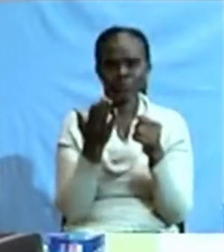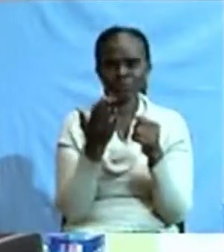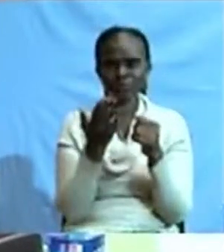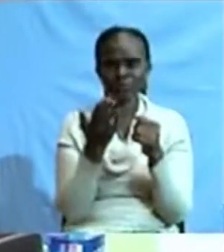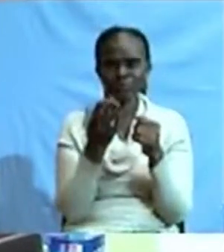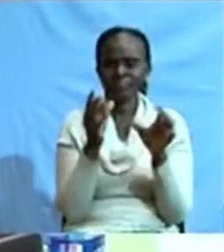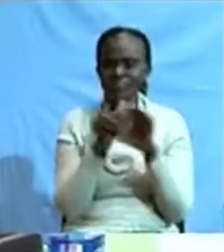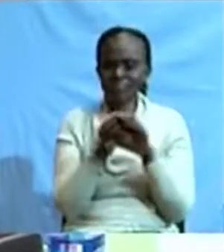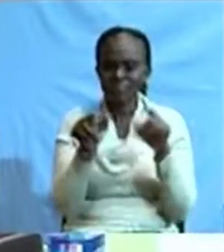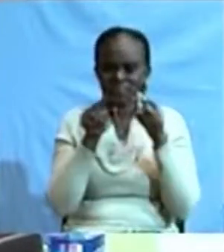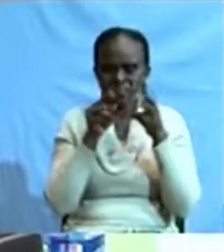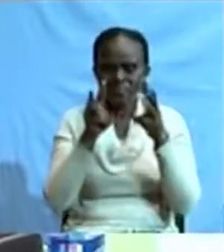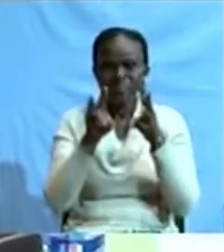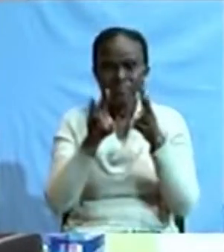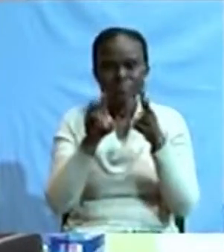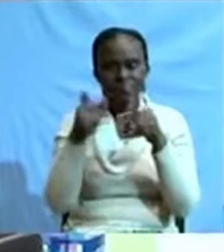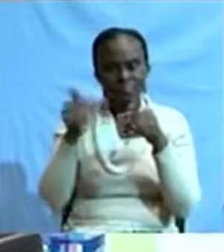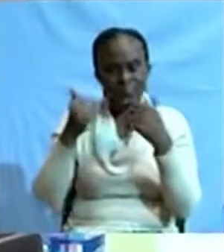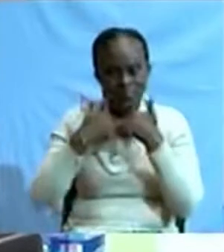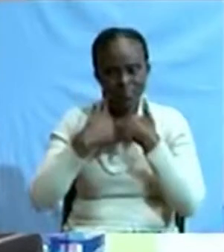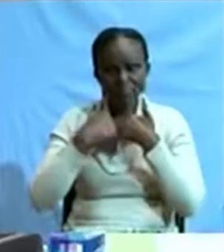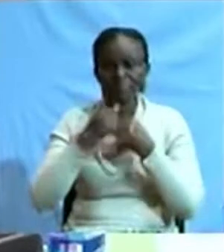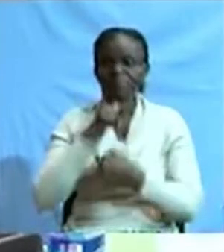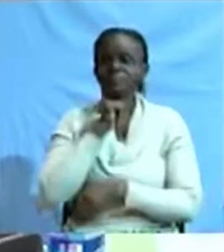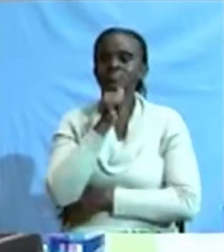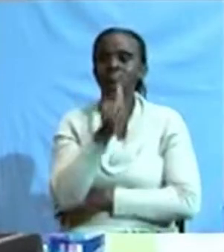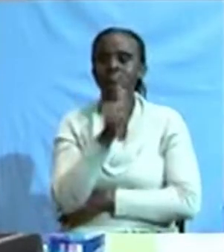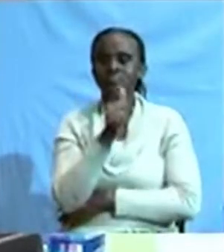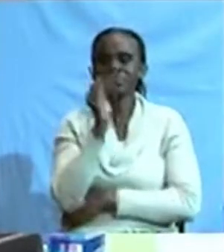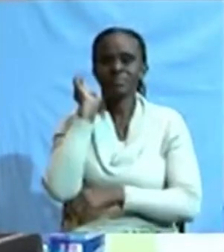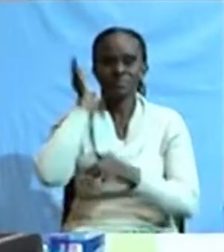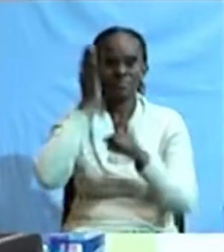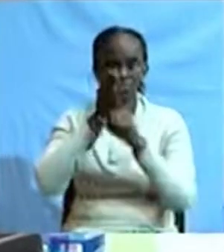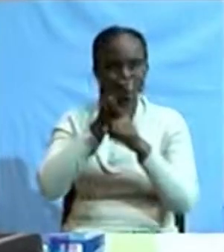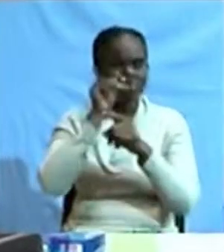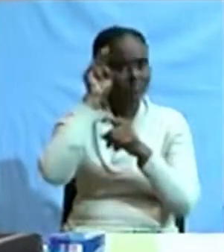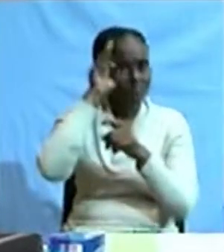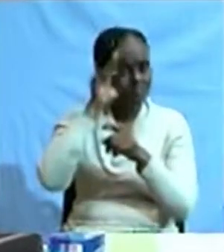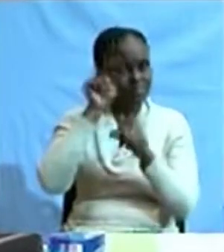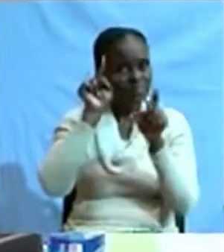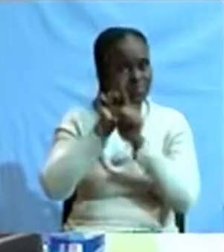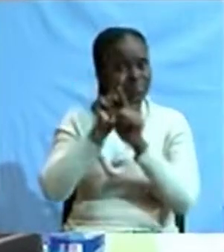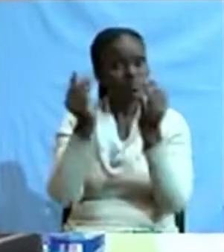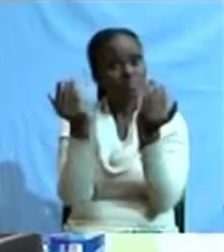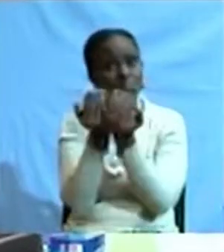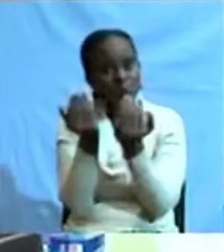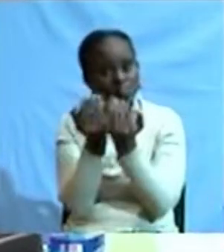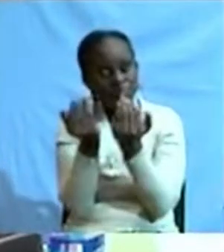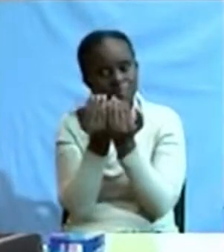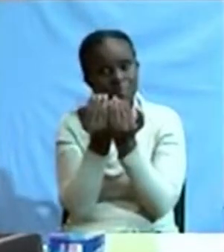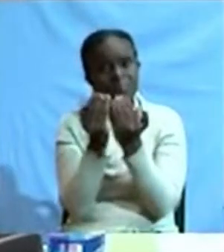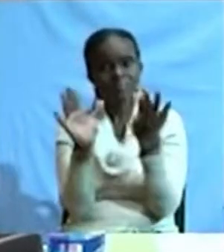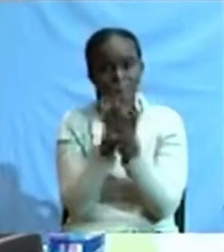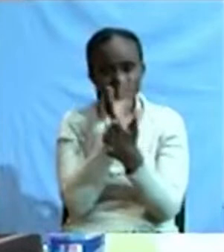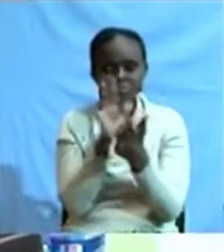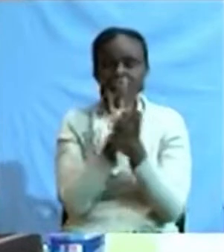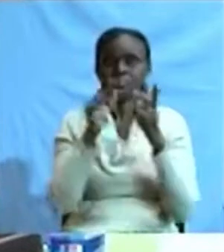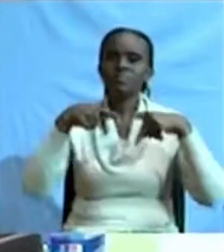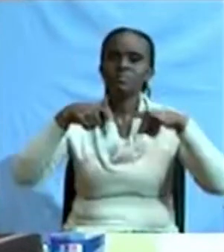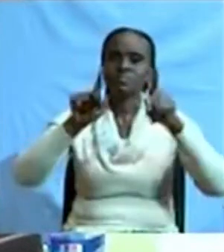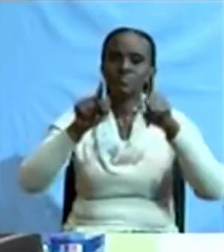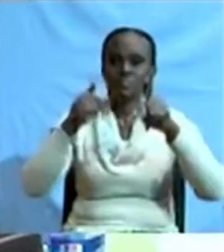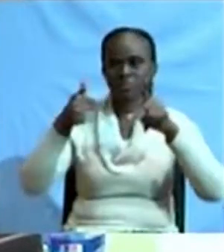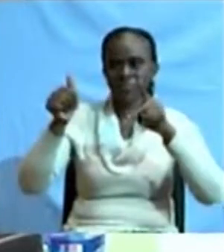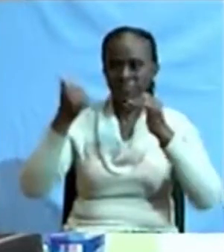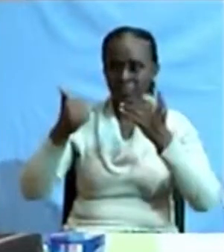the sense that you have not gone to the ministry either to seek express permission